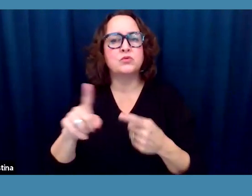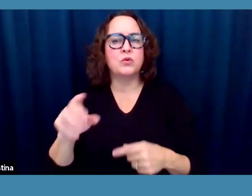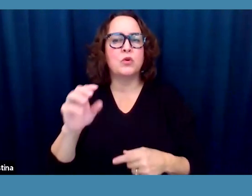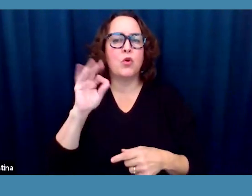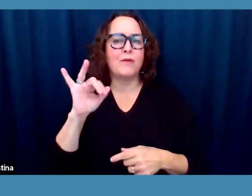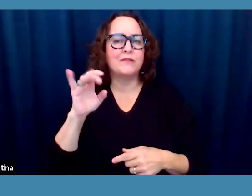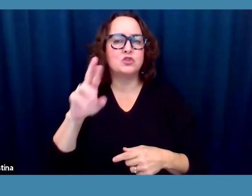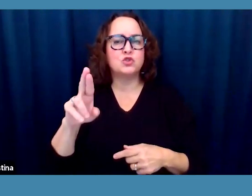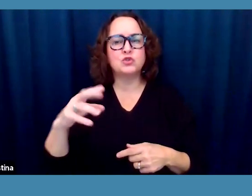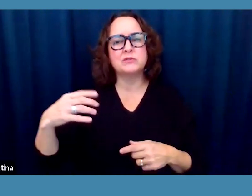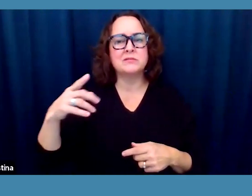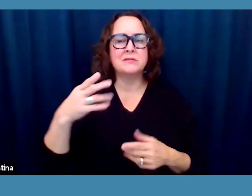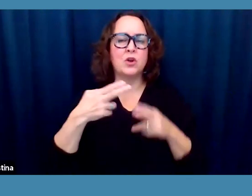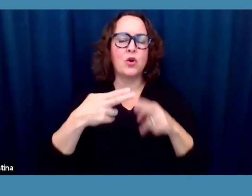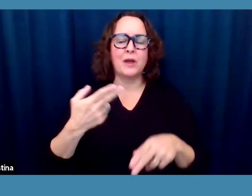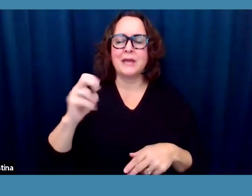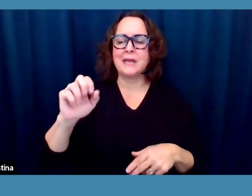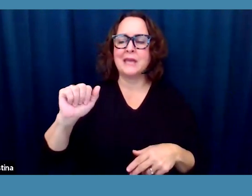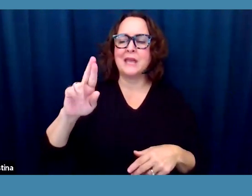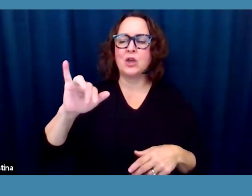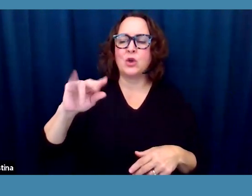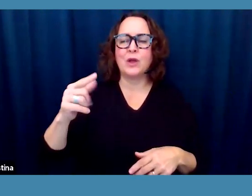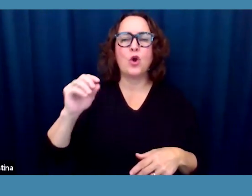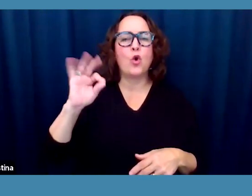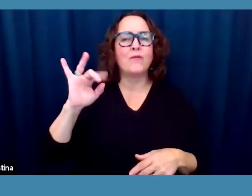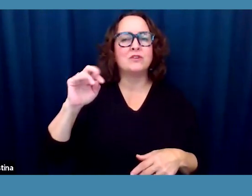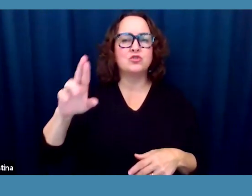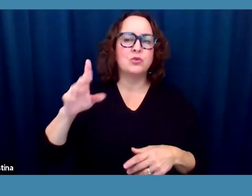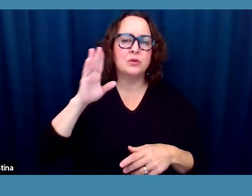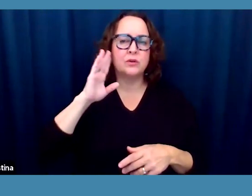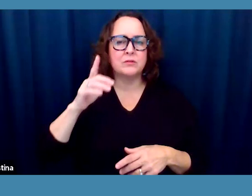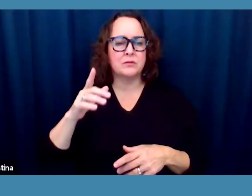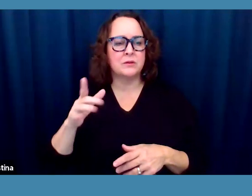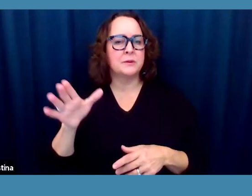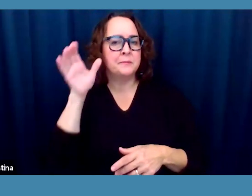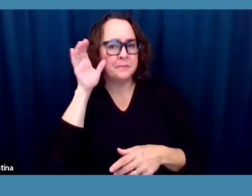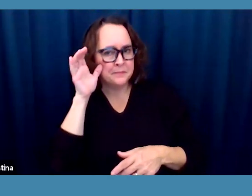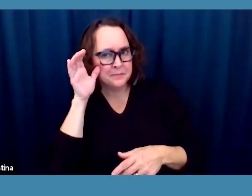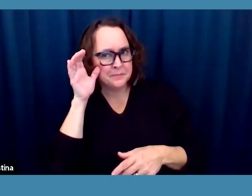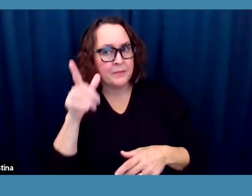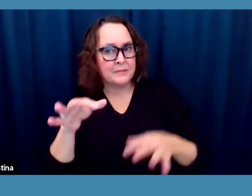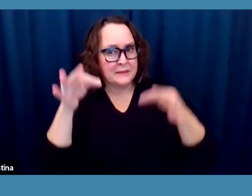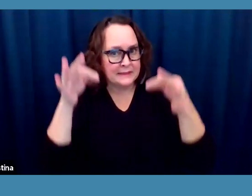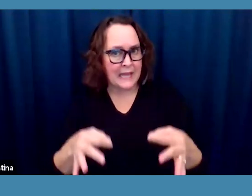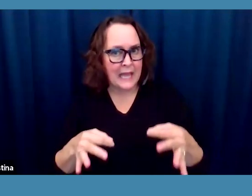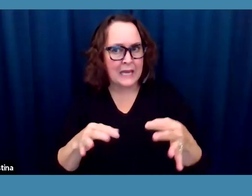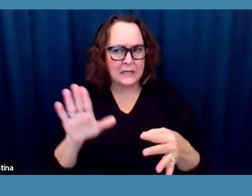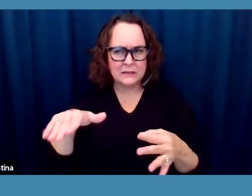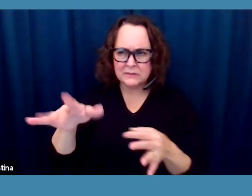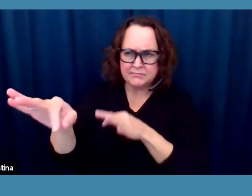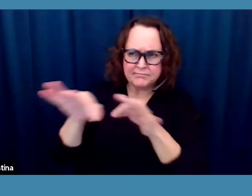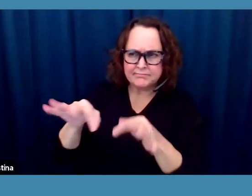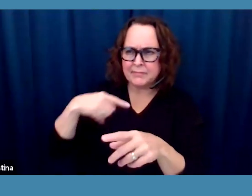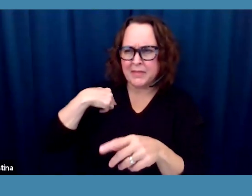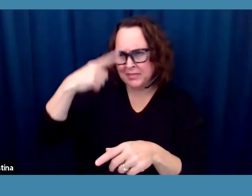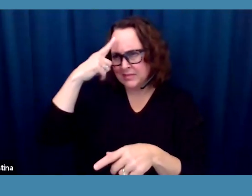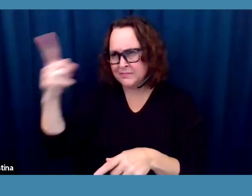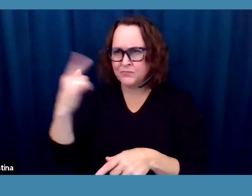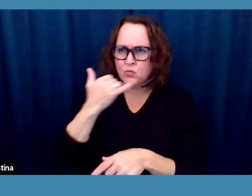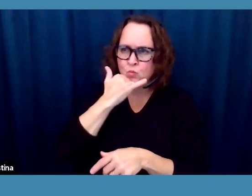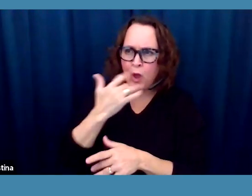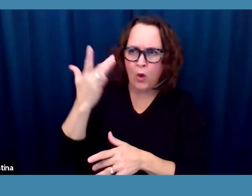to explain, here's the information they missed, here's why their decision is wrong, and ask that hearing officer